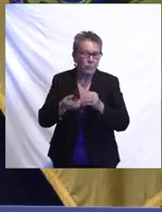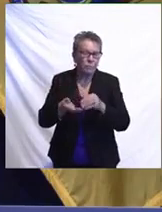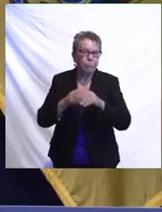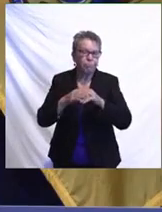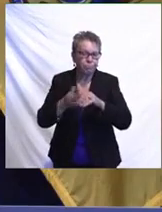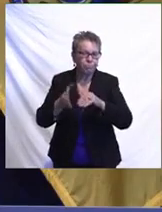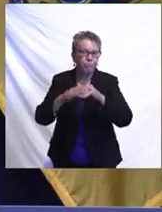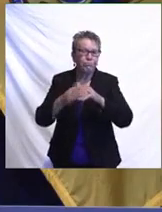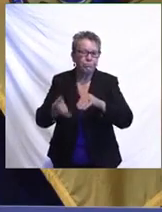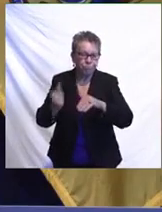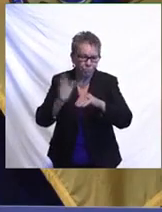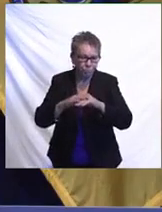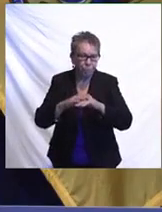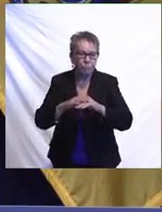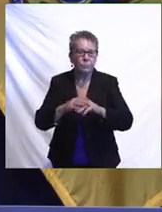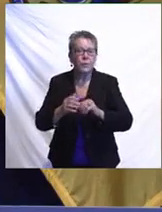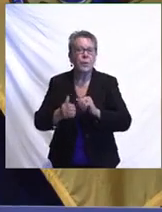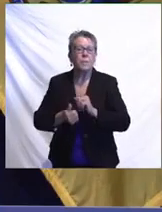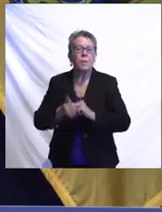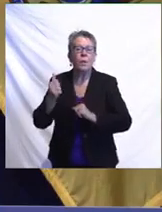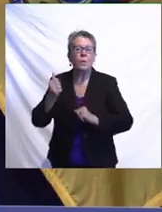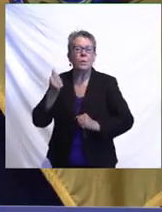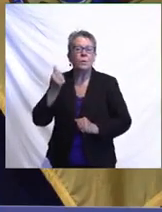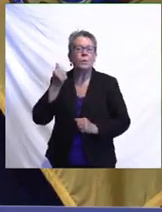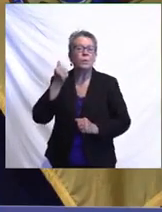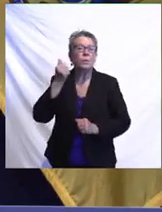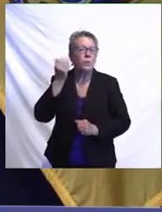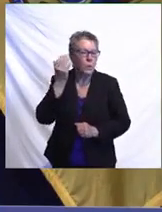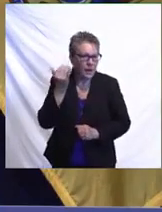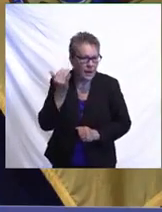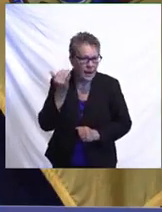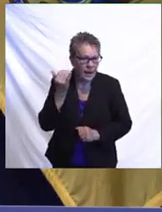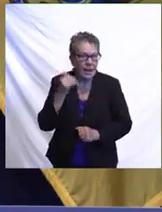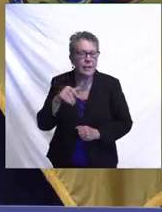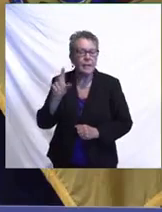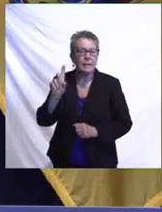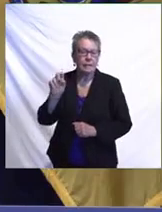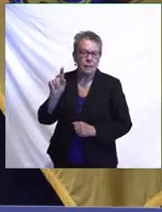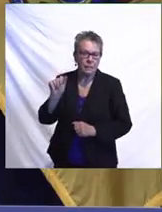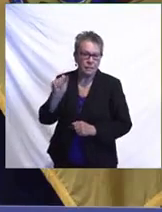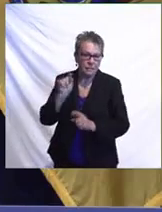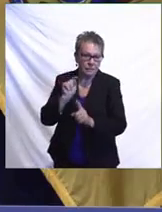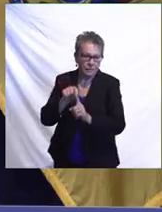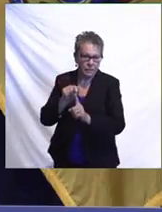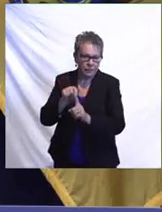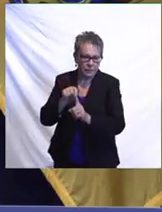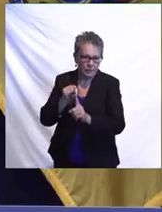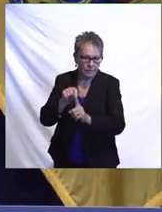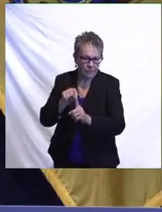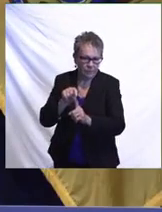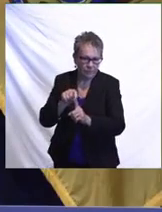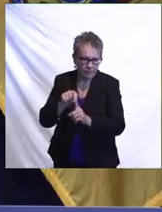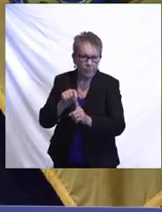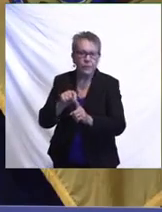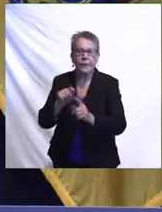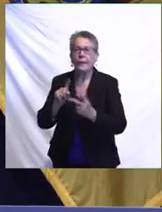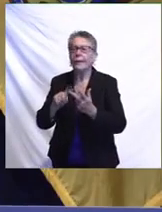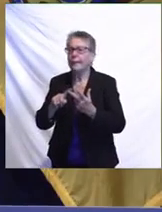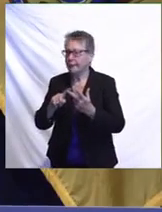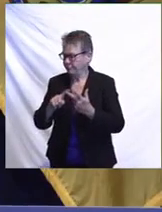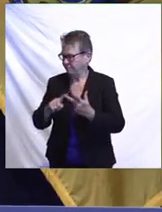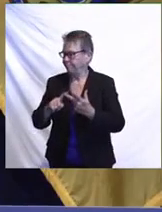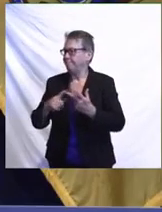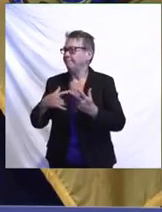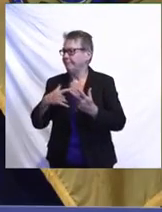Delta. I'm going to say it's inevitable that this new mutant is going to land in our laps. And thirdly,